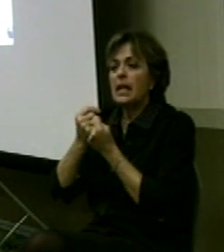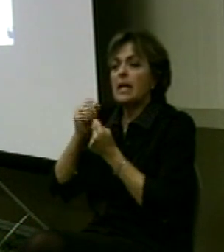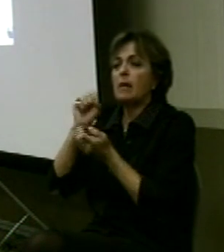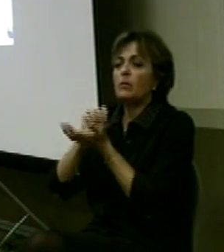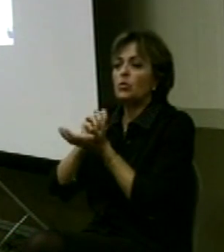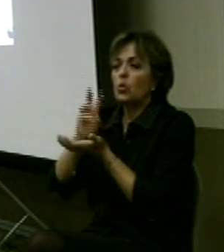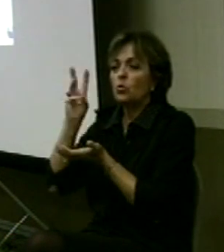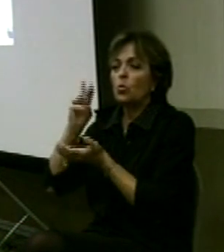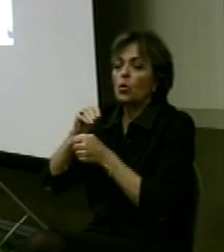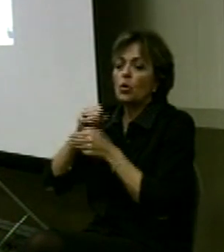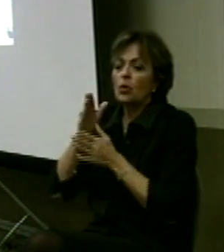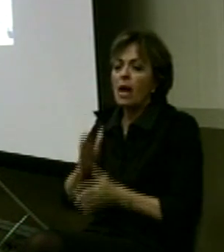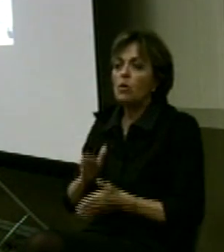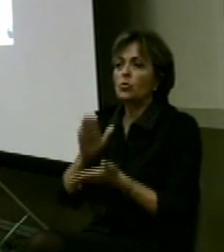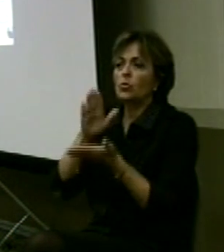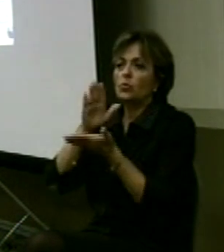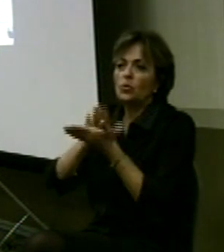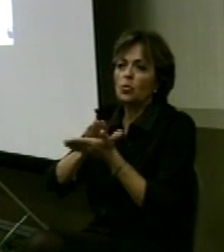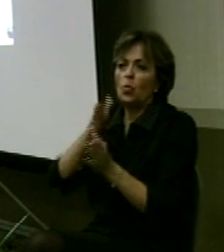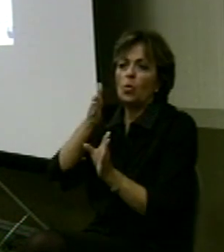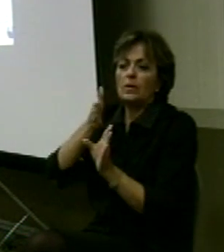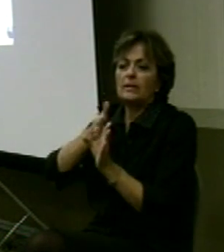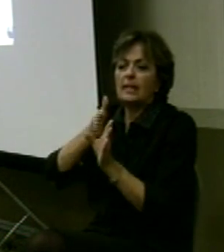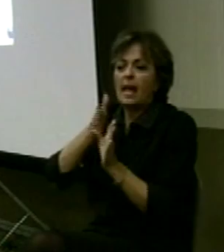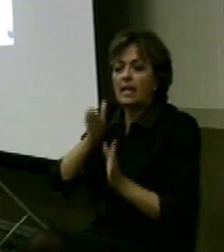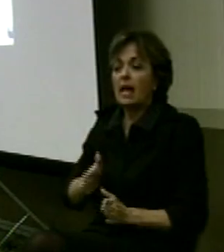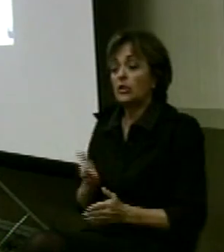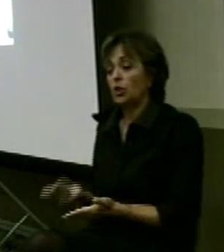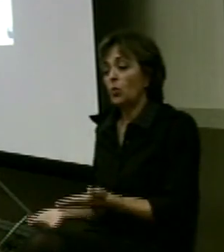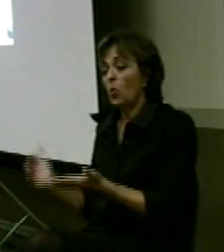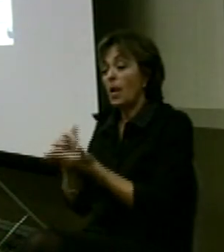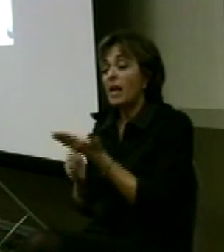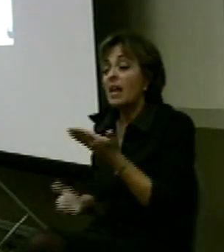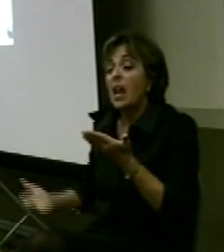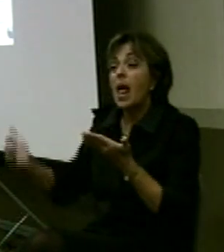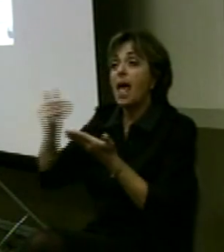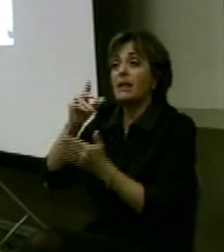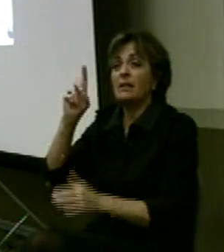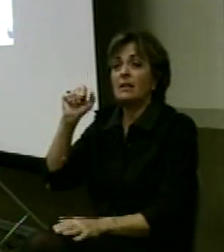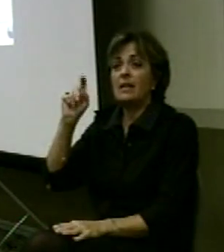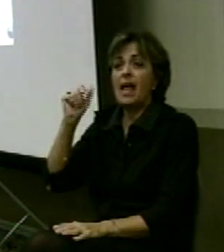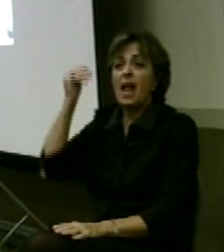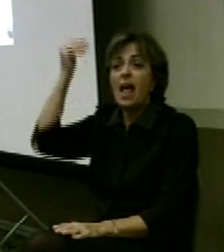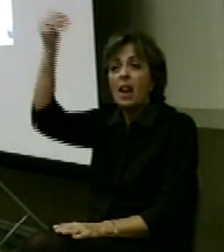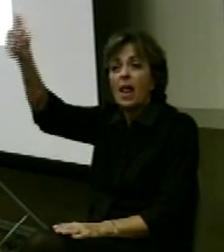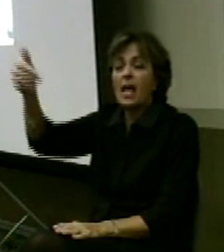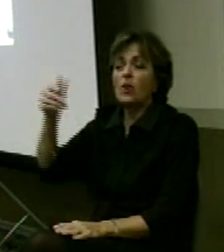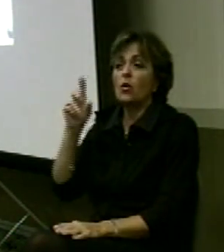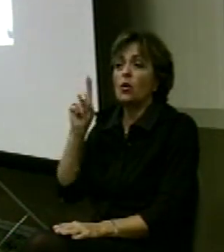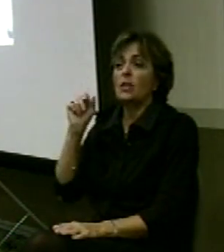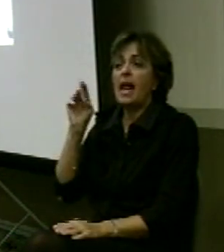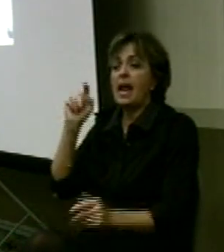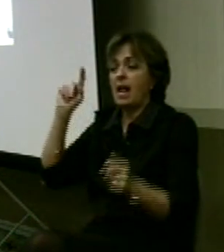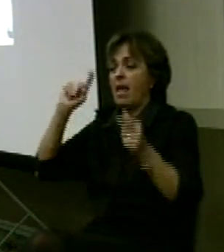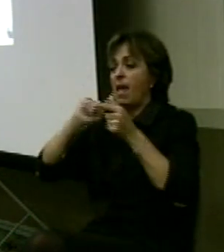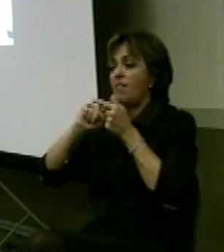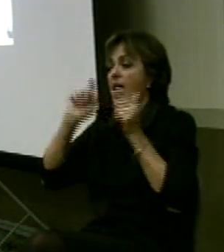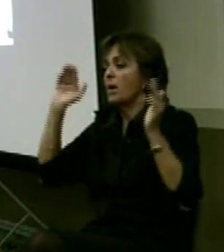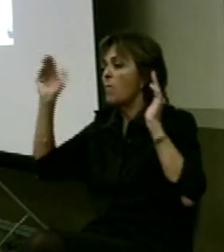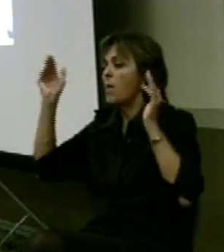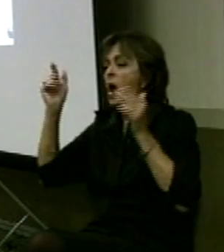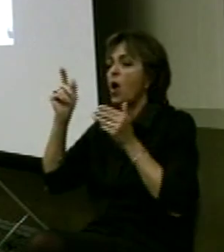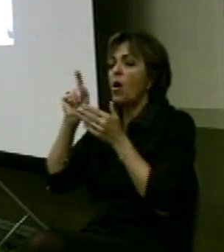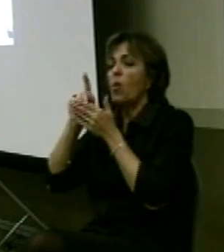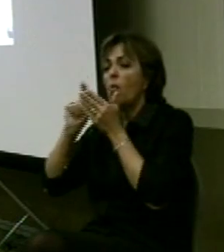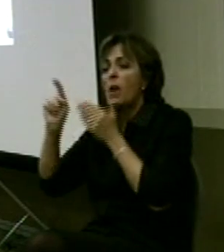worker, counselor, school psychologist. Recollect your data at a later date and then start comparing over